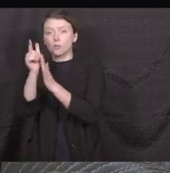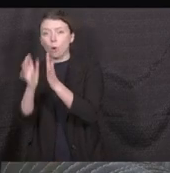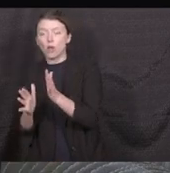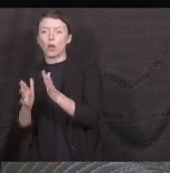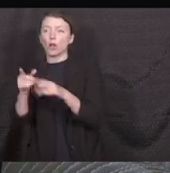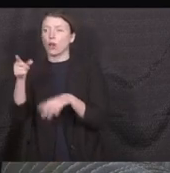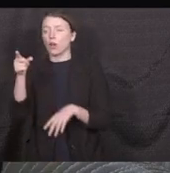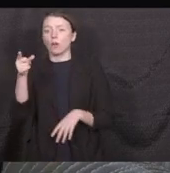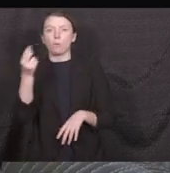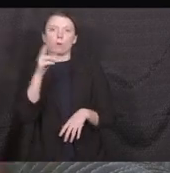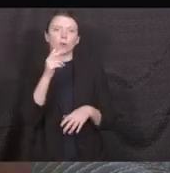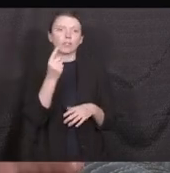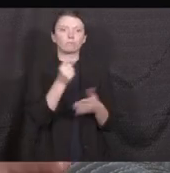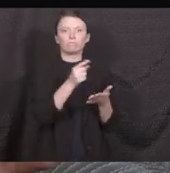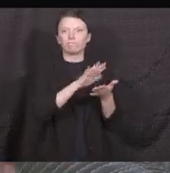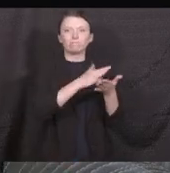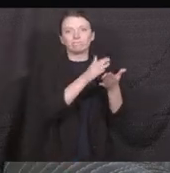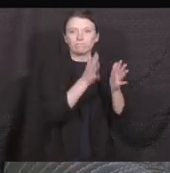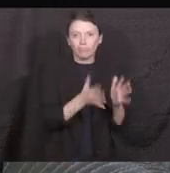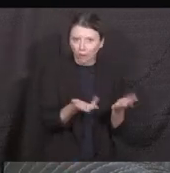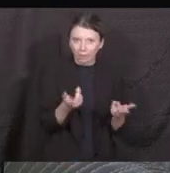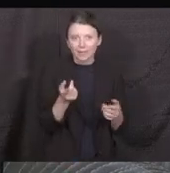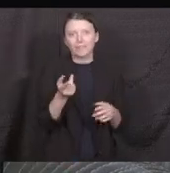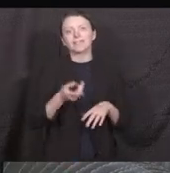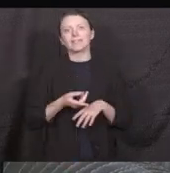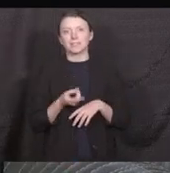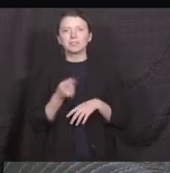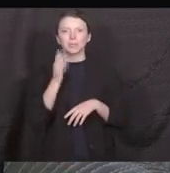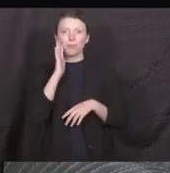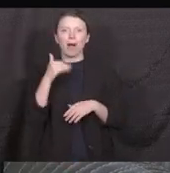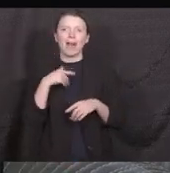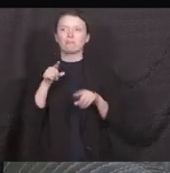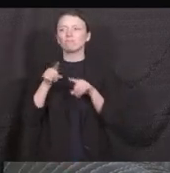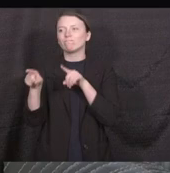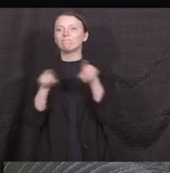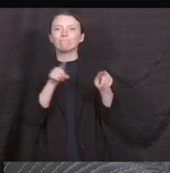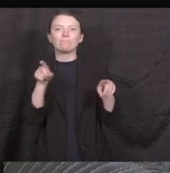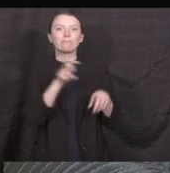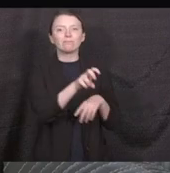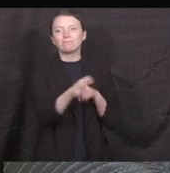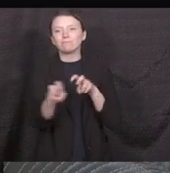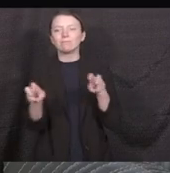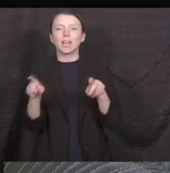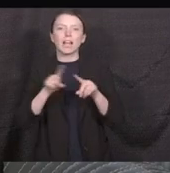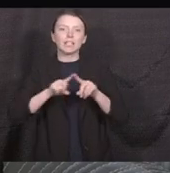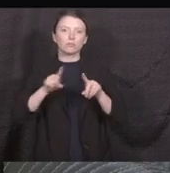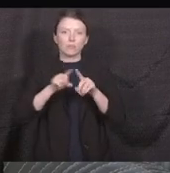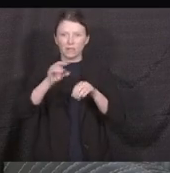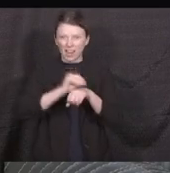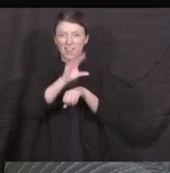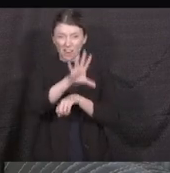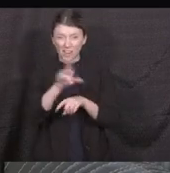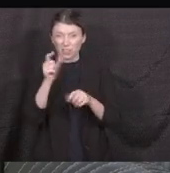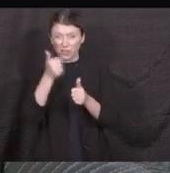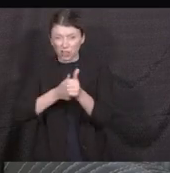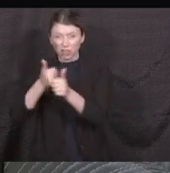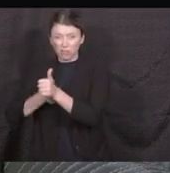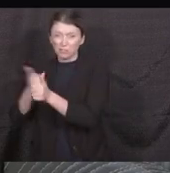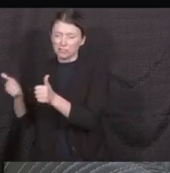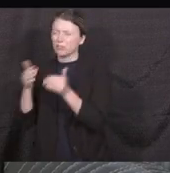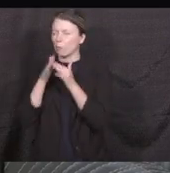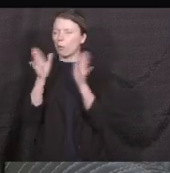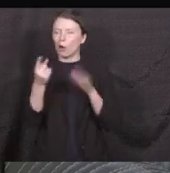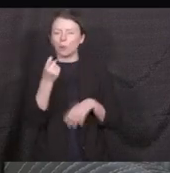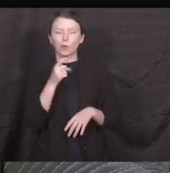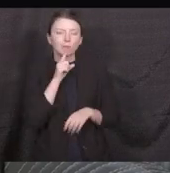likes to cook, there's going to be a different path, and there's going to be different advice. It's so sort of broad, but I'd